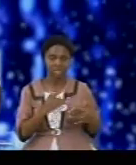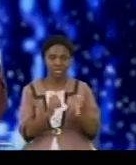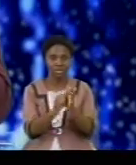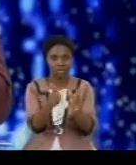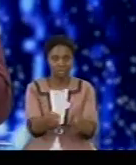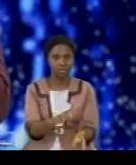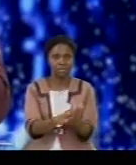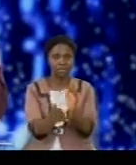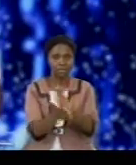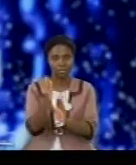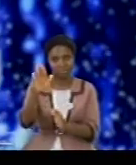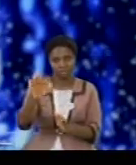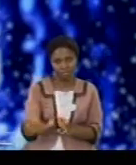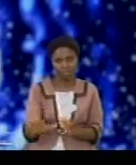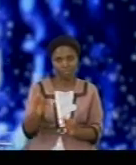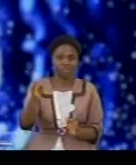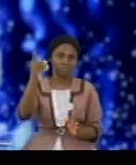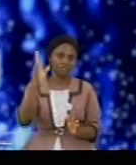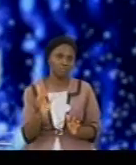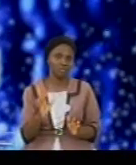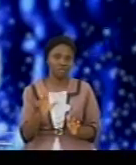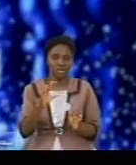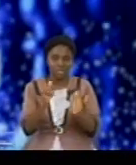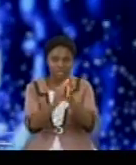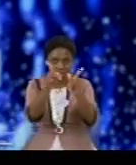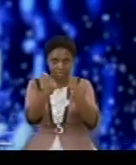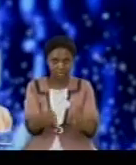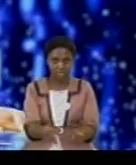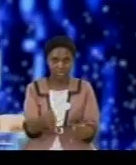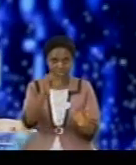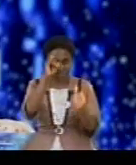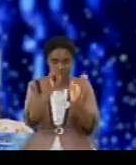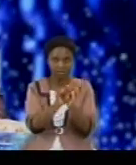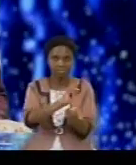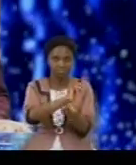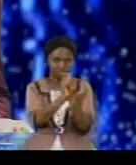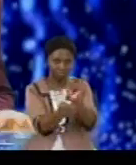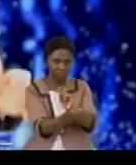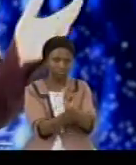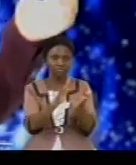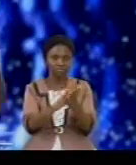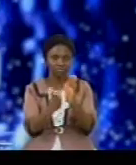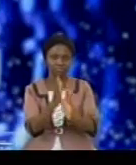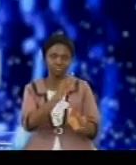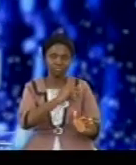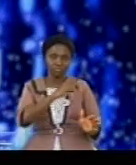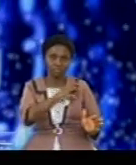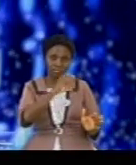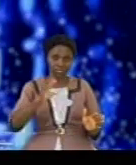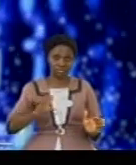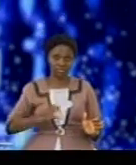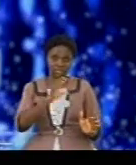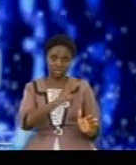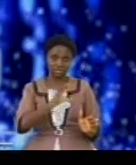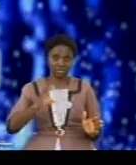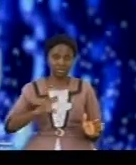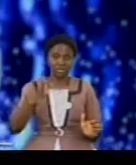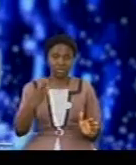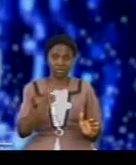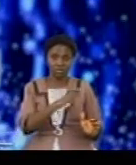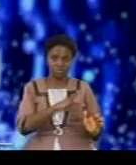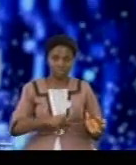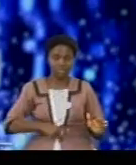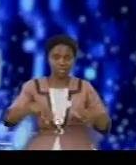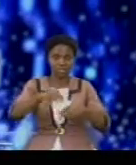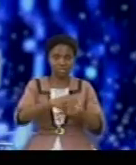God. His identity changes. He becomes a citizen of the kingdom of God, having been made a new creature through the